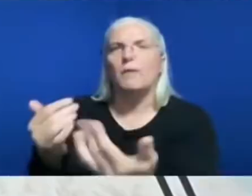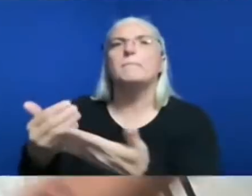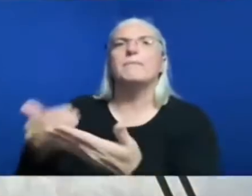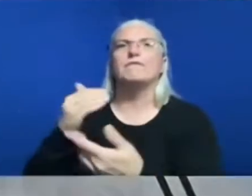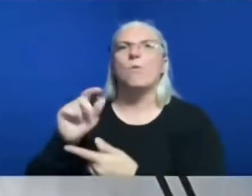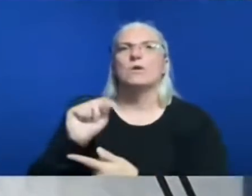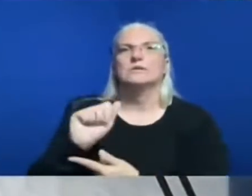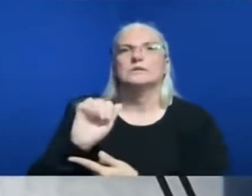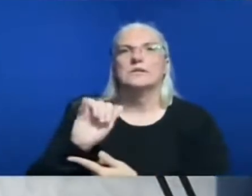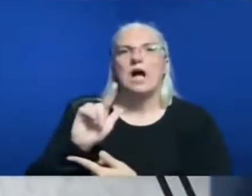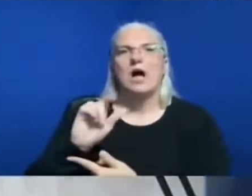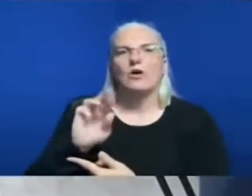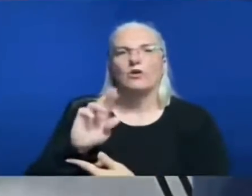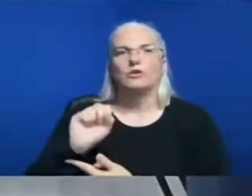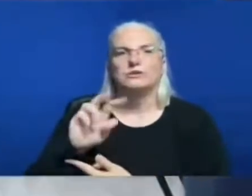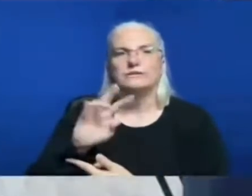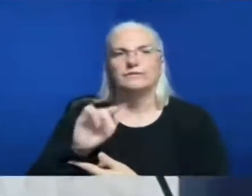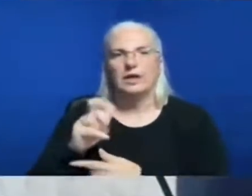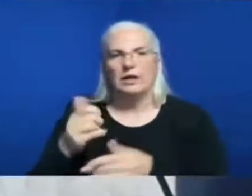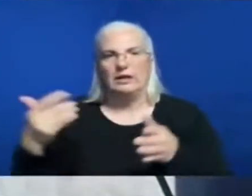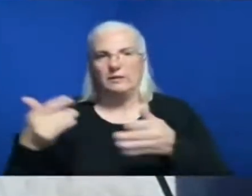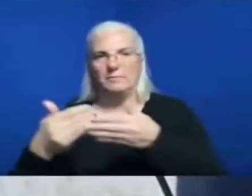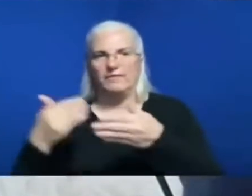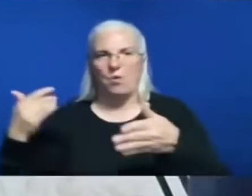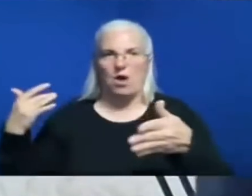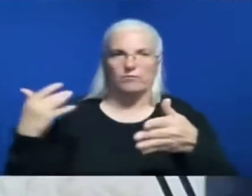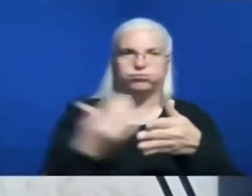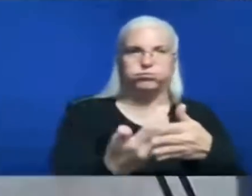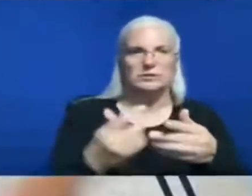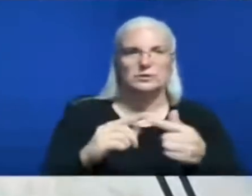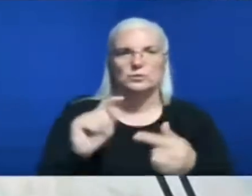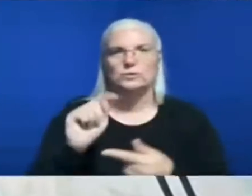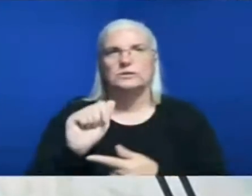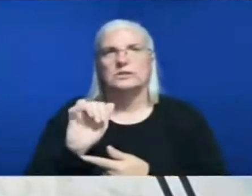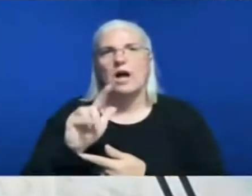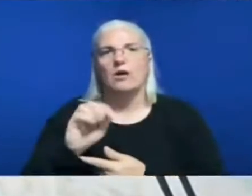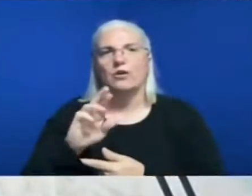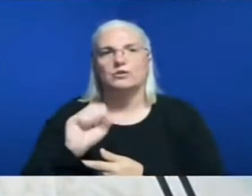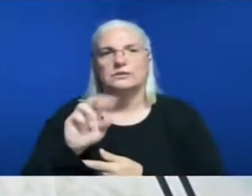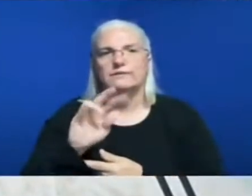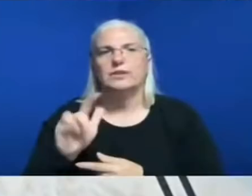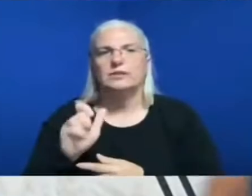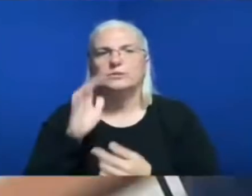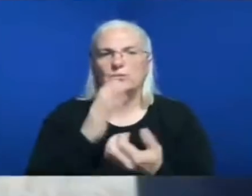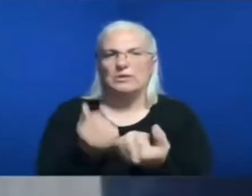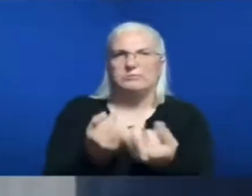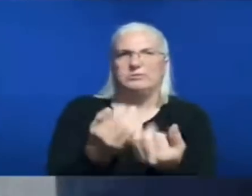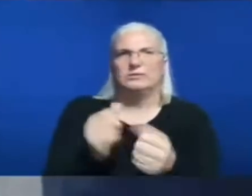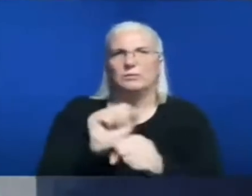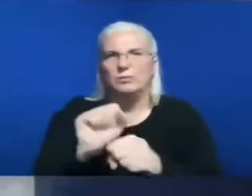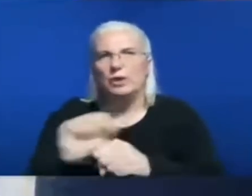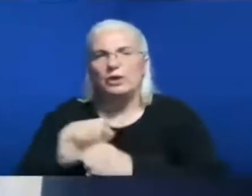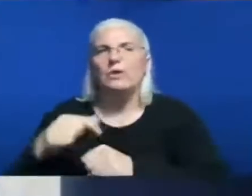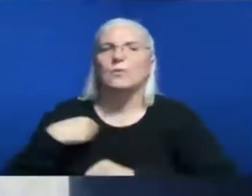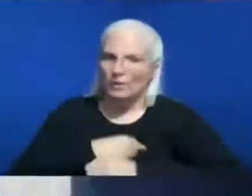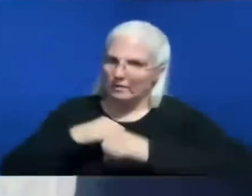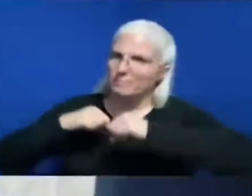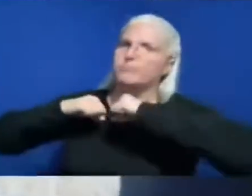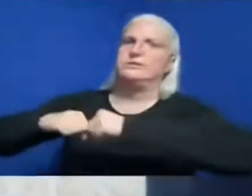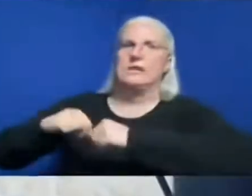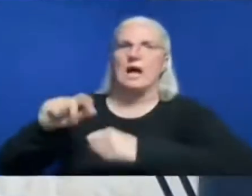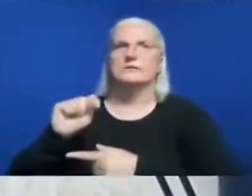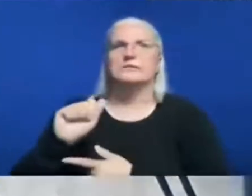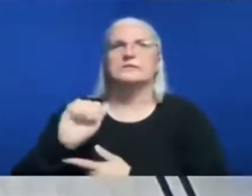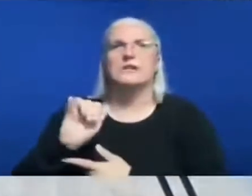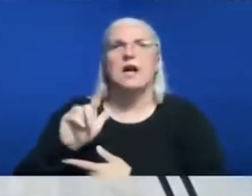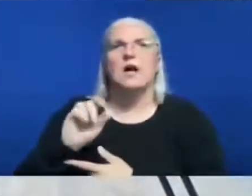and it is high on our radar on timing of this to protect Taylorsville. And again, Taylorsville has seen fire from the south. They've seen it when it wrapped